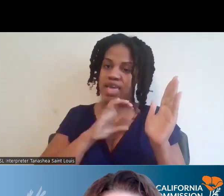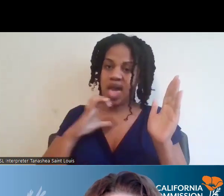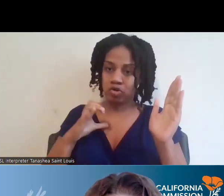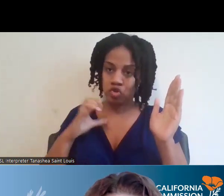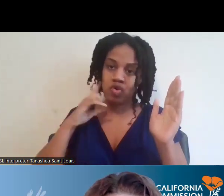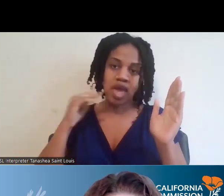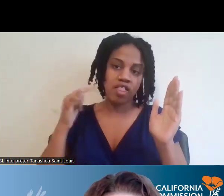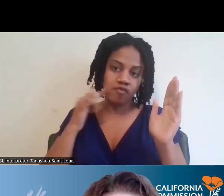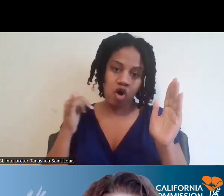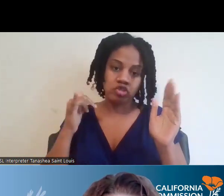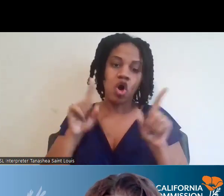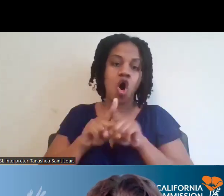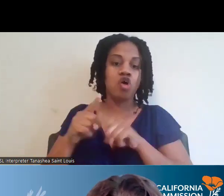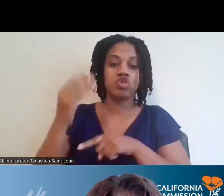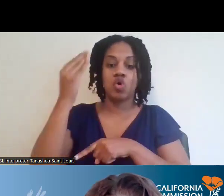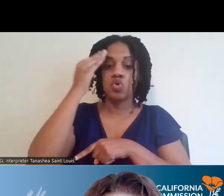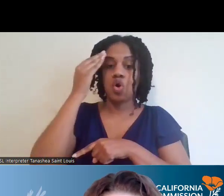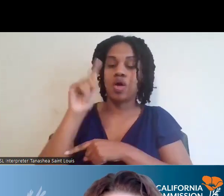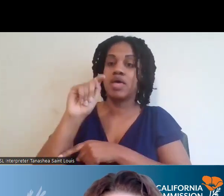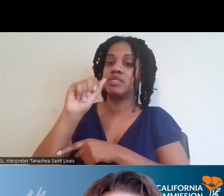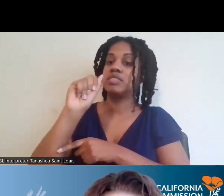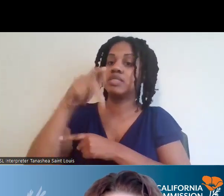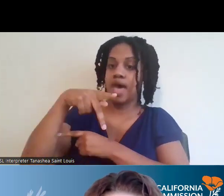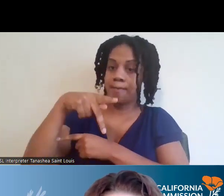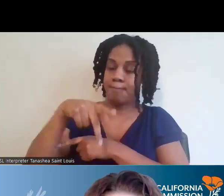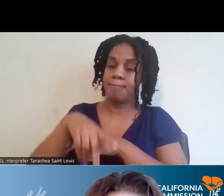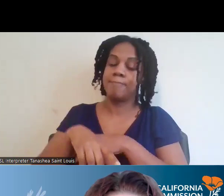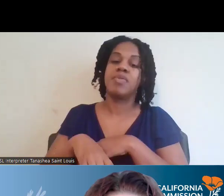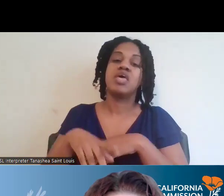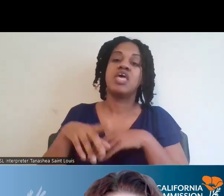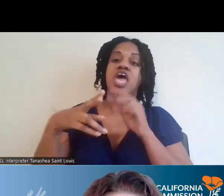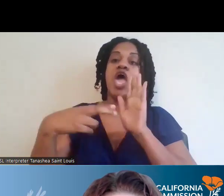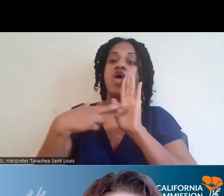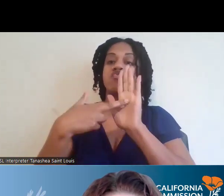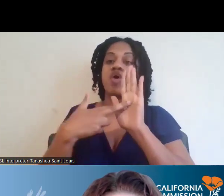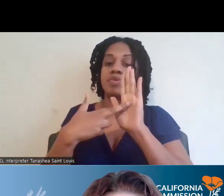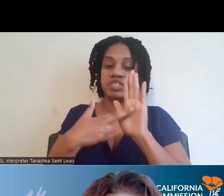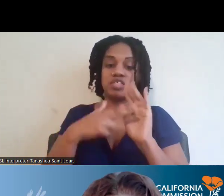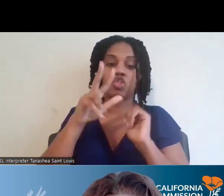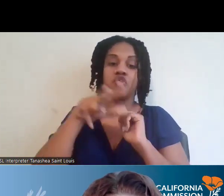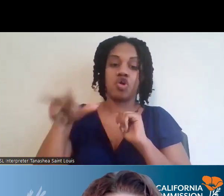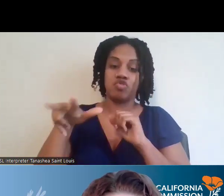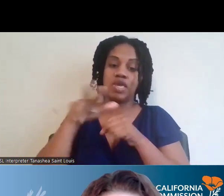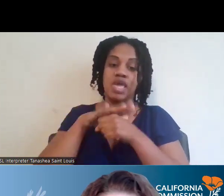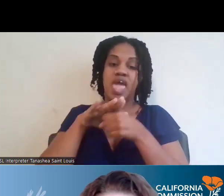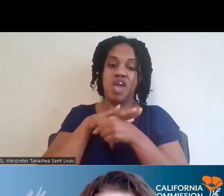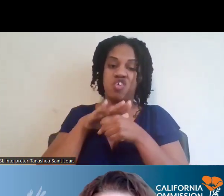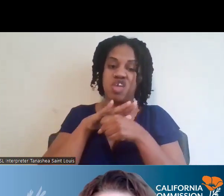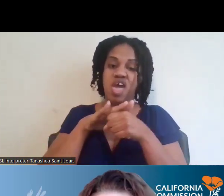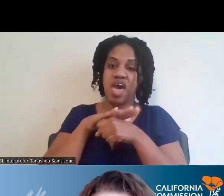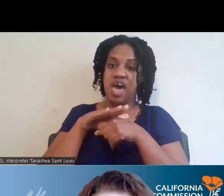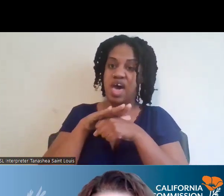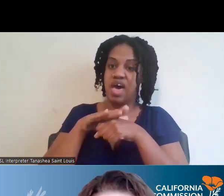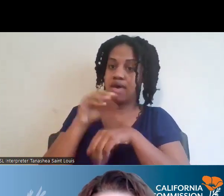also known as TAC. TAC is staffed by the Commission team and represents the 33 Area Agencies on Aging Advisory Council and